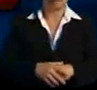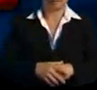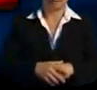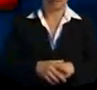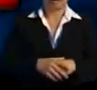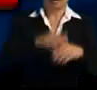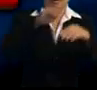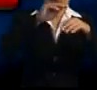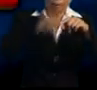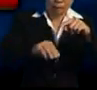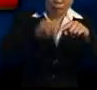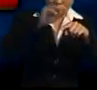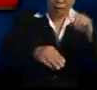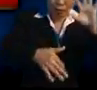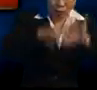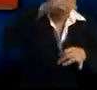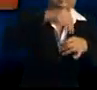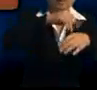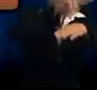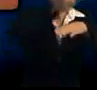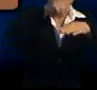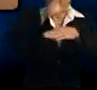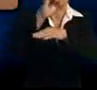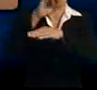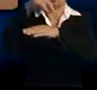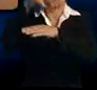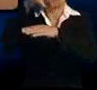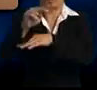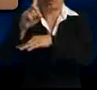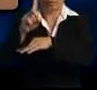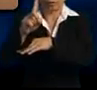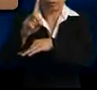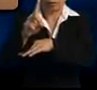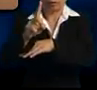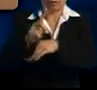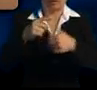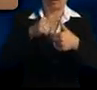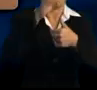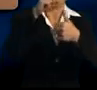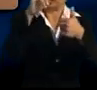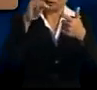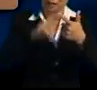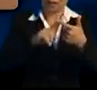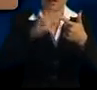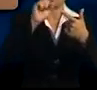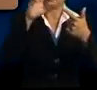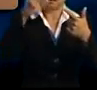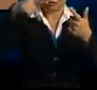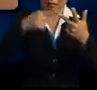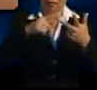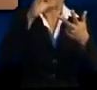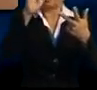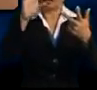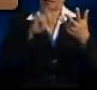Most minerals are found as natural compounds in the form of oxides, sulfides, carbonates,